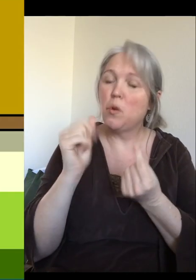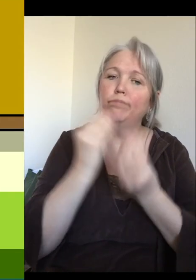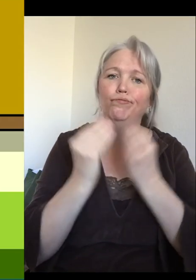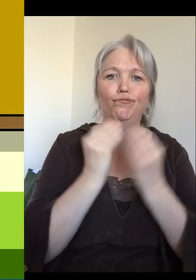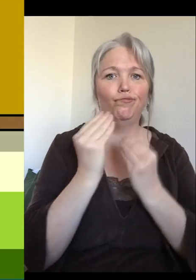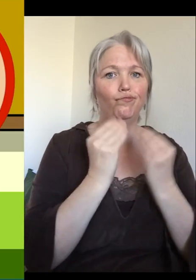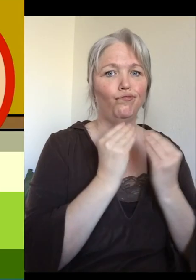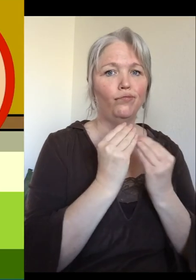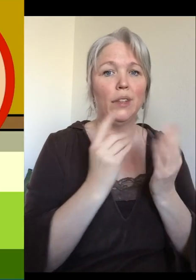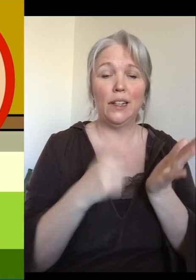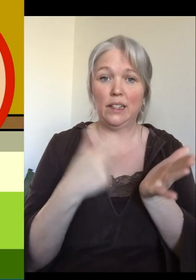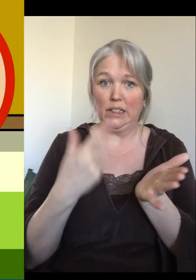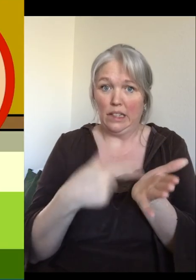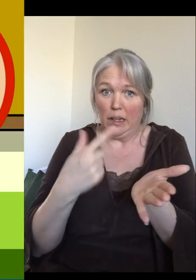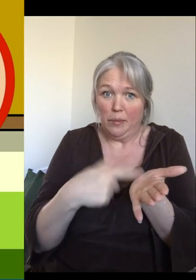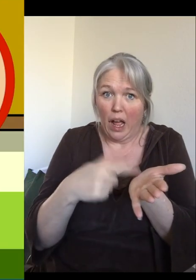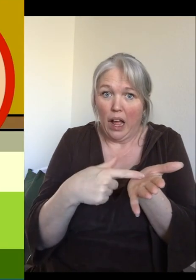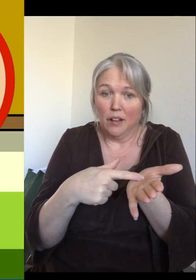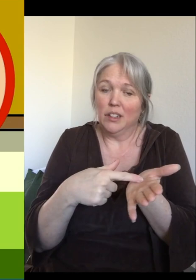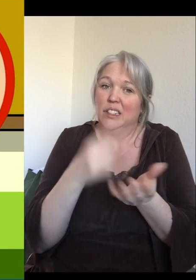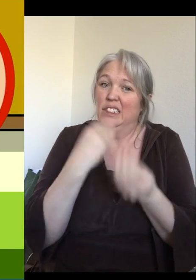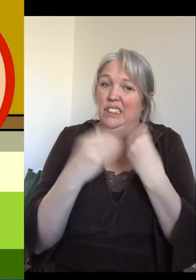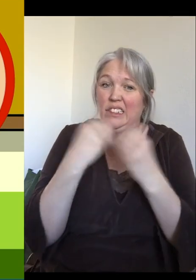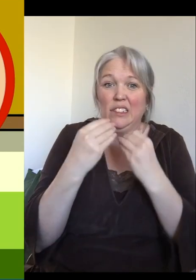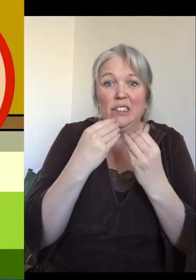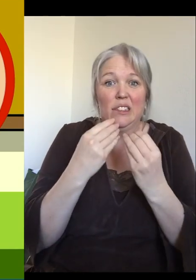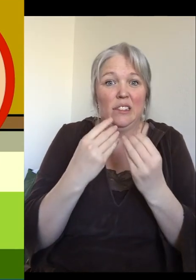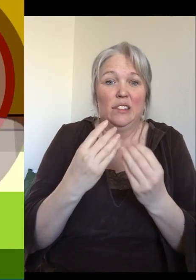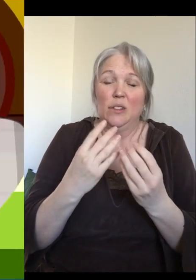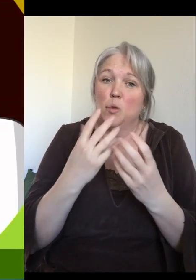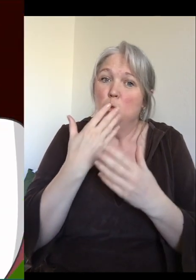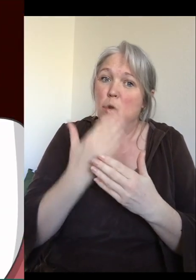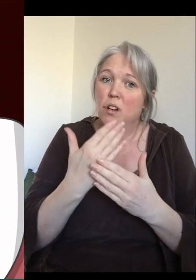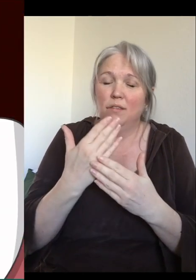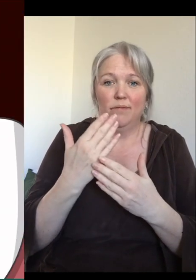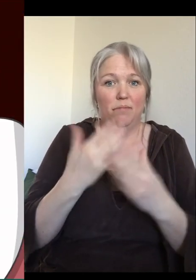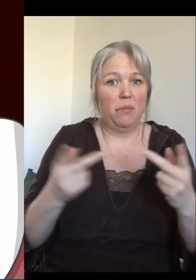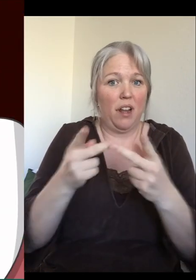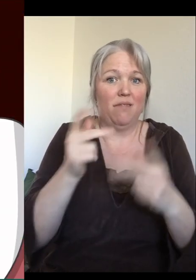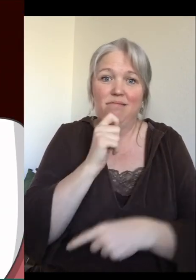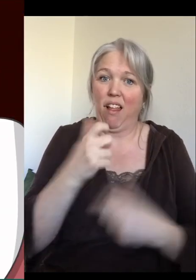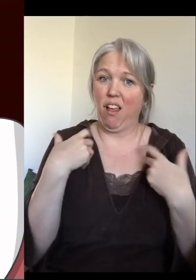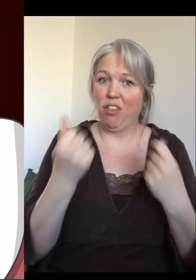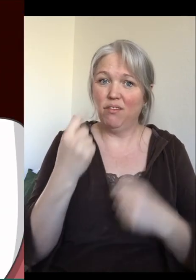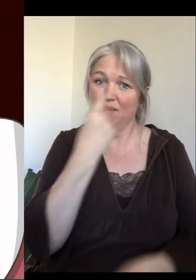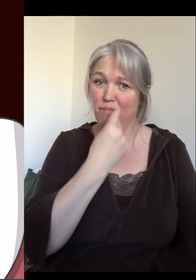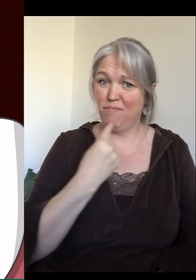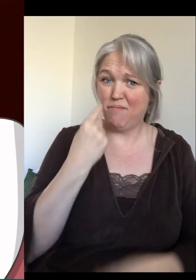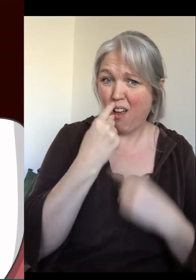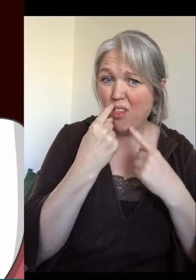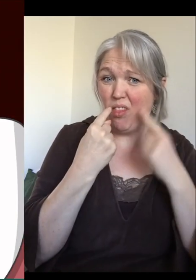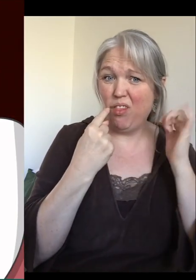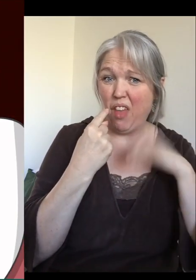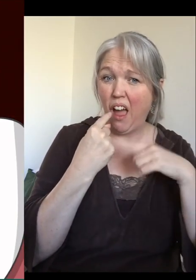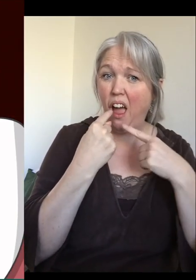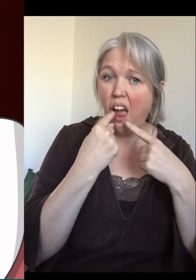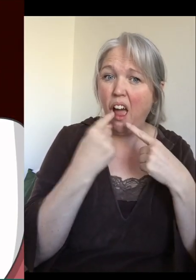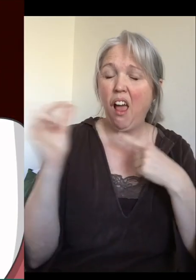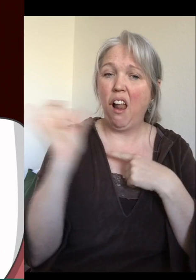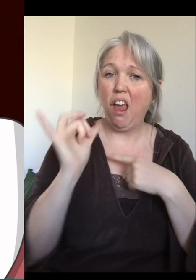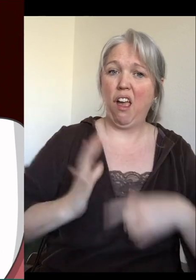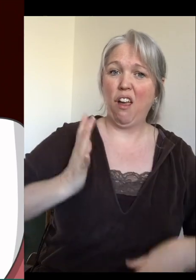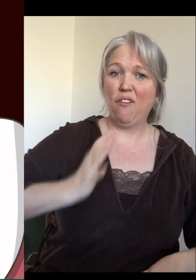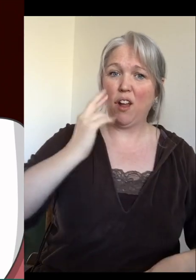Sometimes, they find a feast in places that aren't so healthy. Our mouths are like five-star restaurants to bacteria.